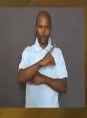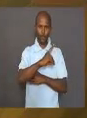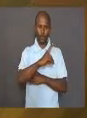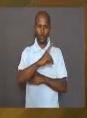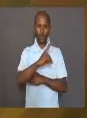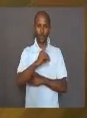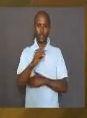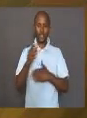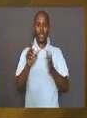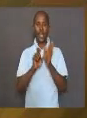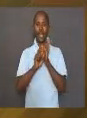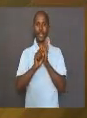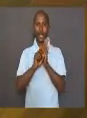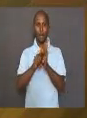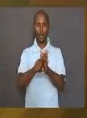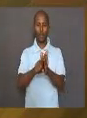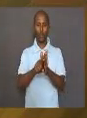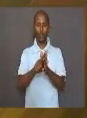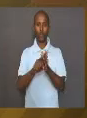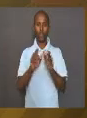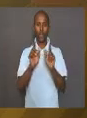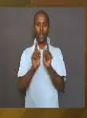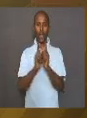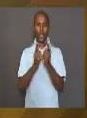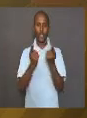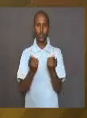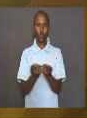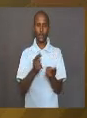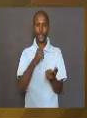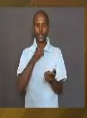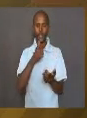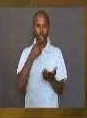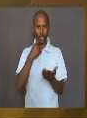This is an example of ungrouped data.